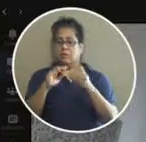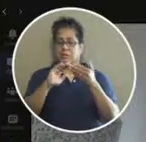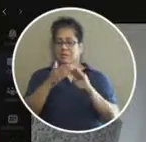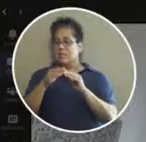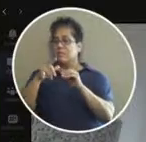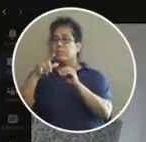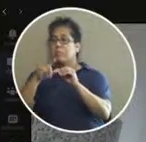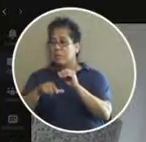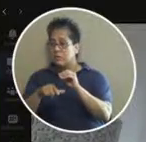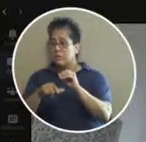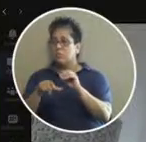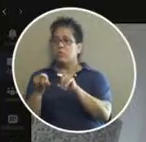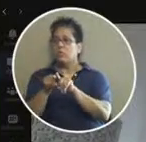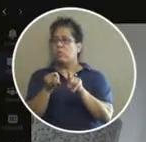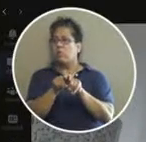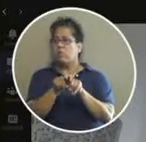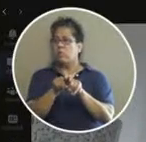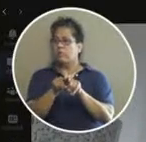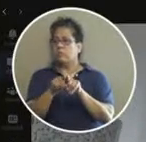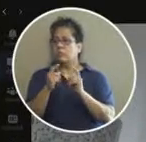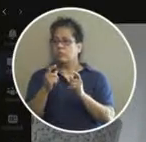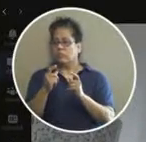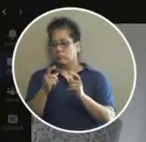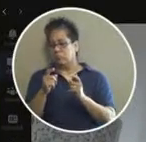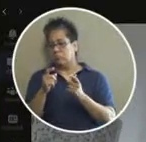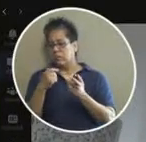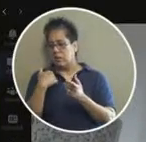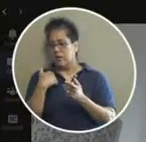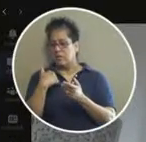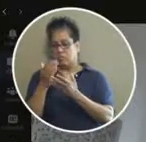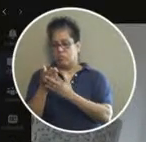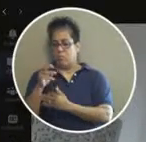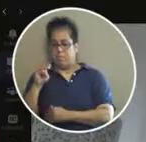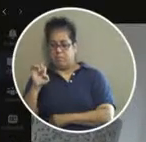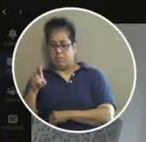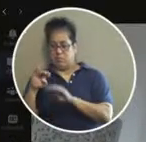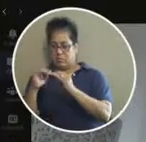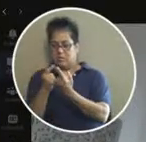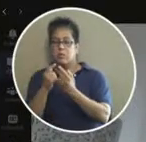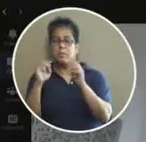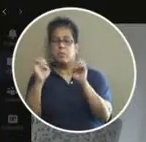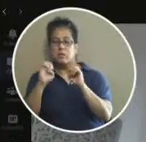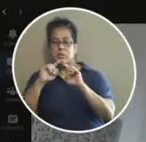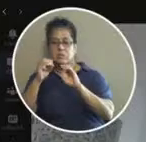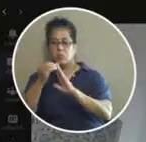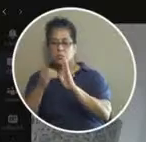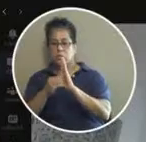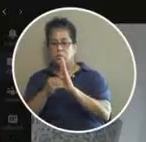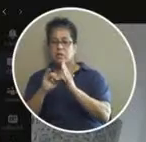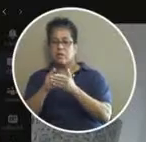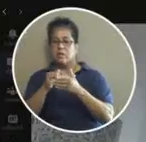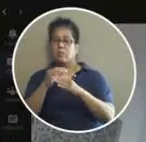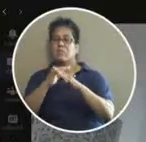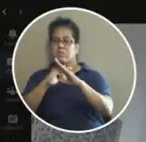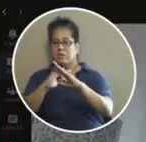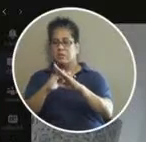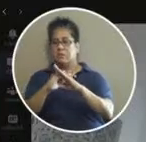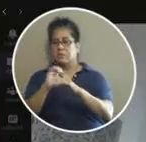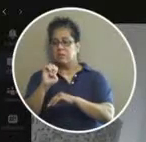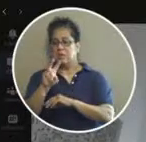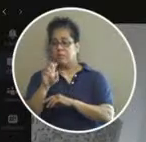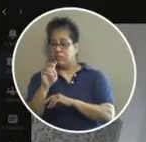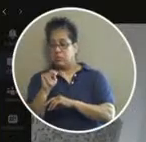of El Paso has also issued through the mayor and council an emergency ordinance that prohibits evictions